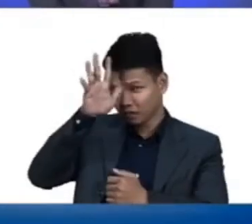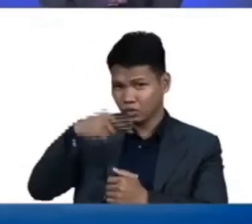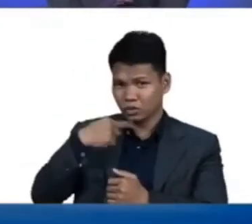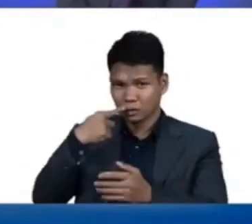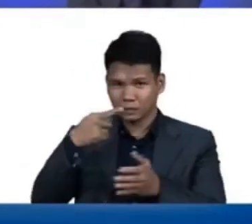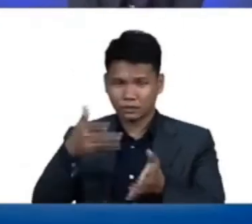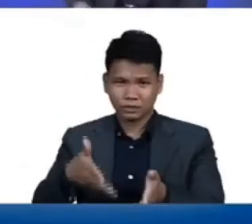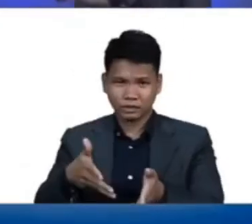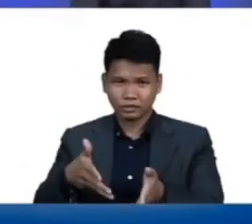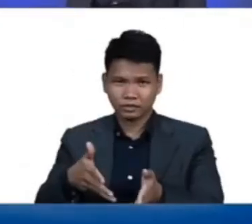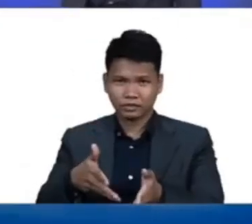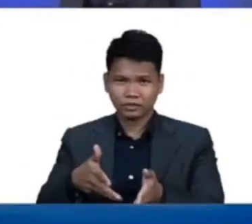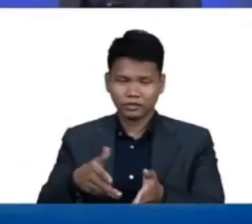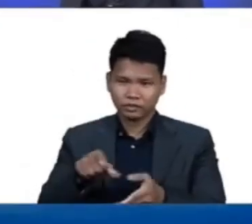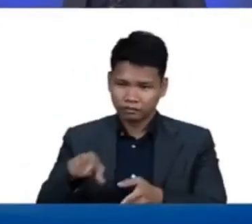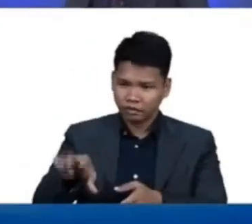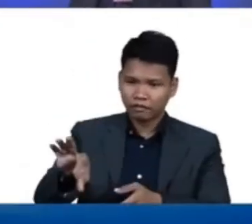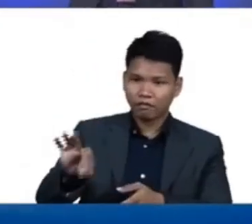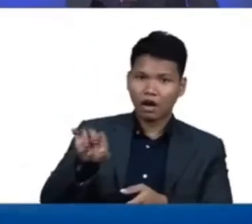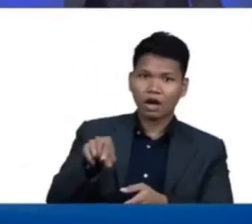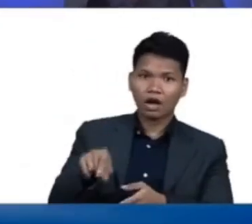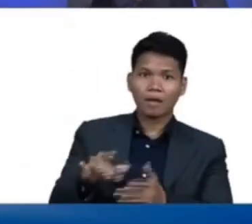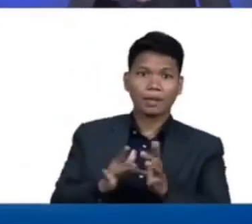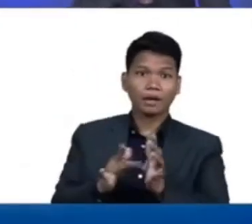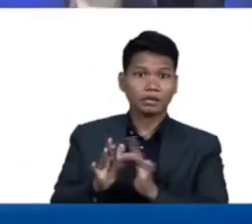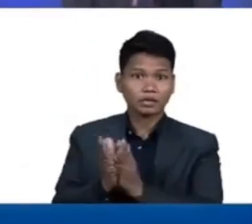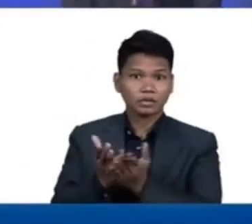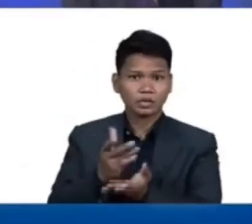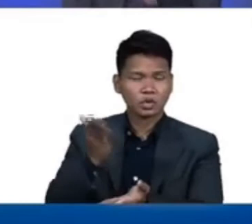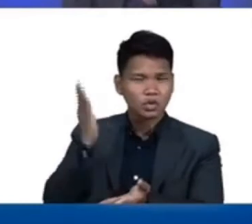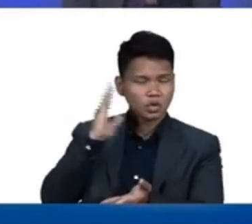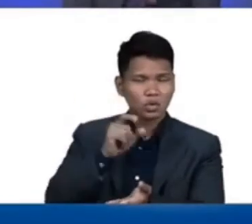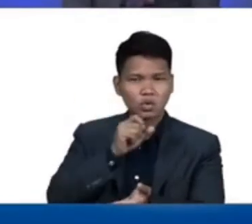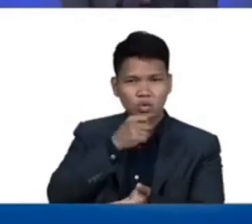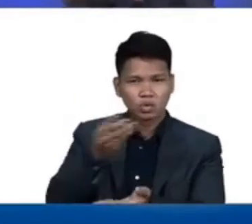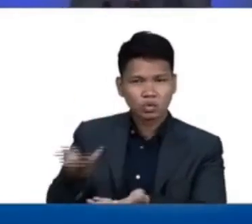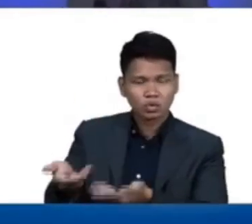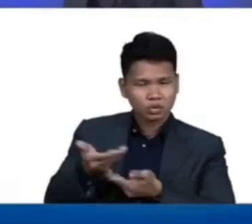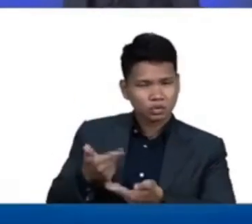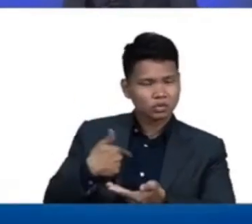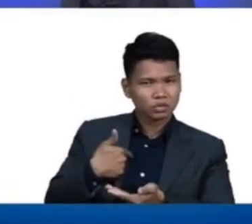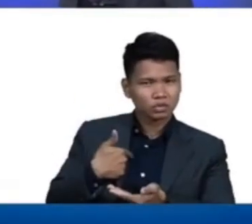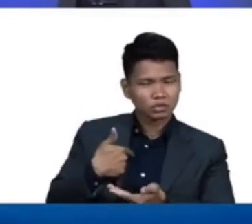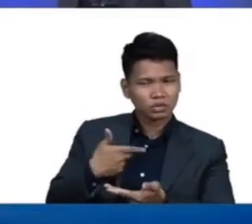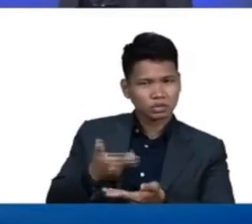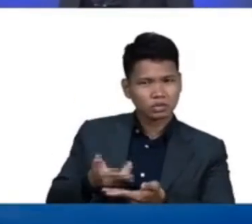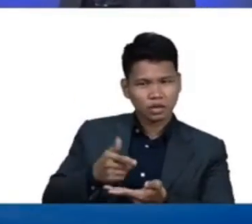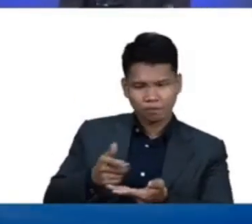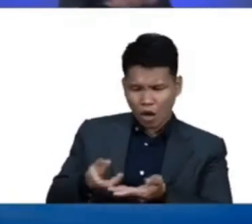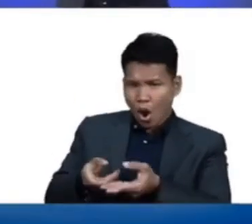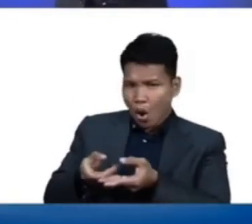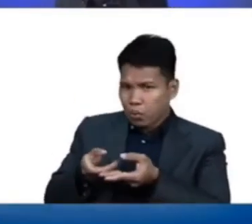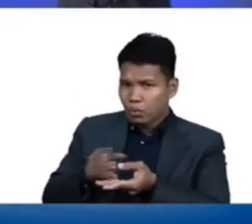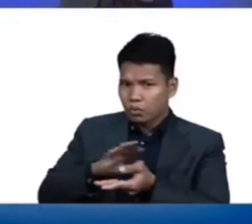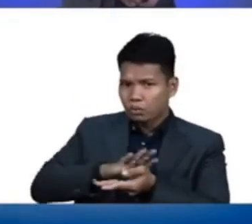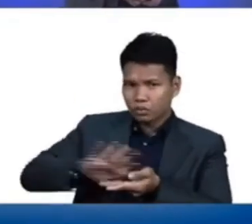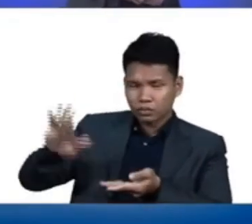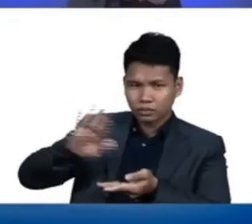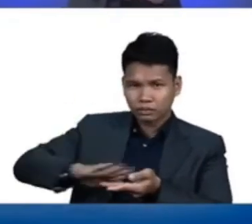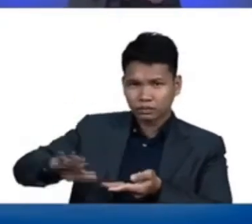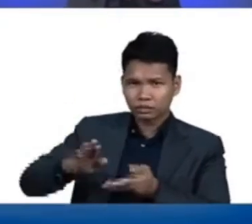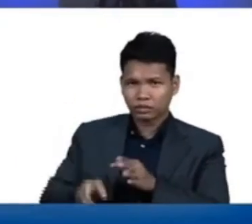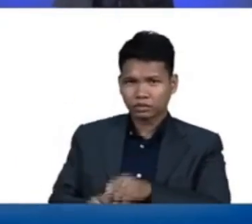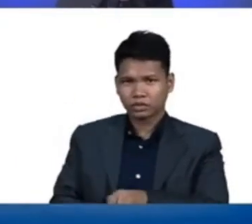papa he came across with the Bible that his father had given him he blew off the dust and open it